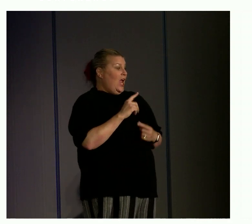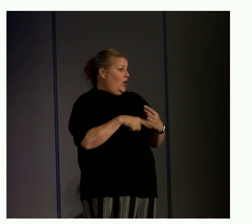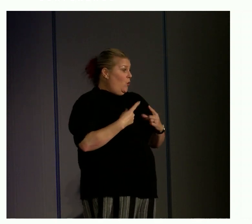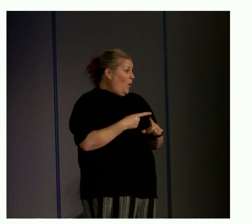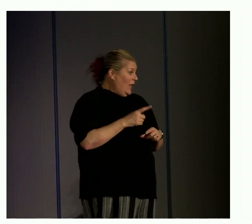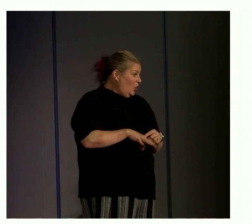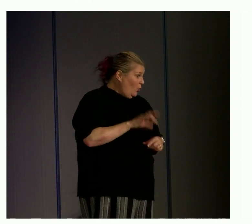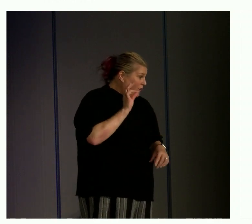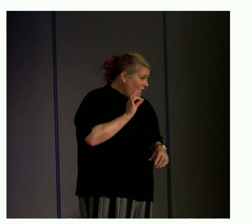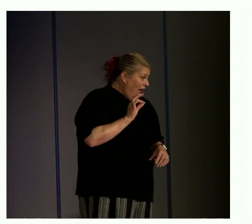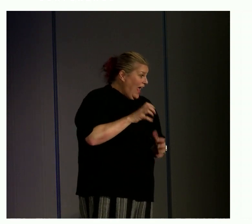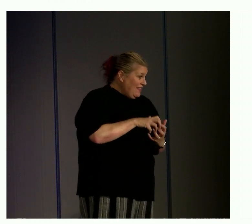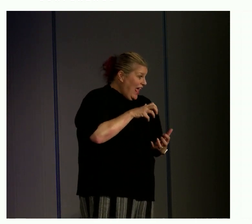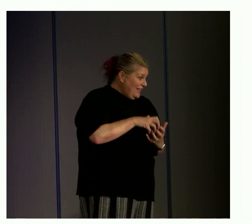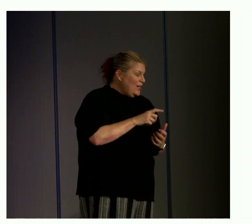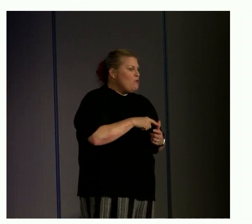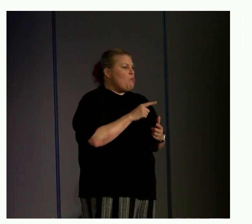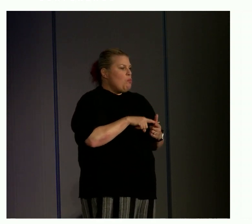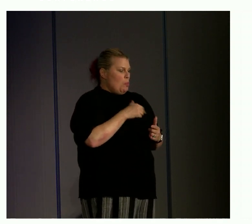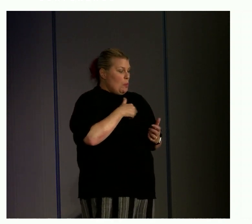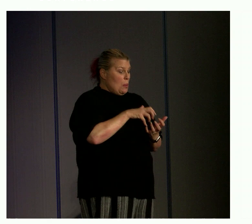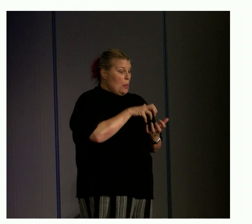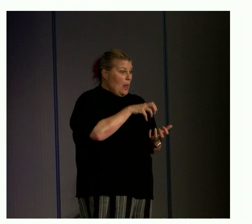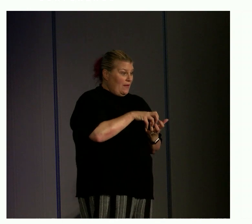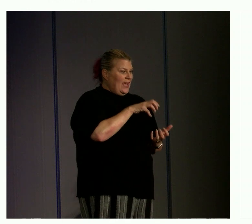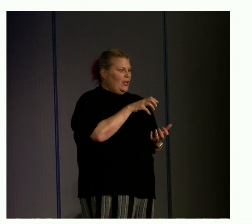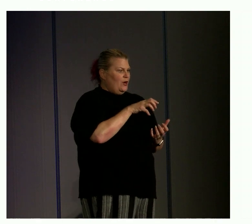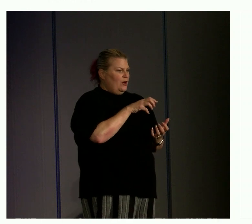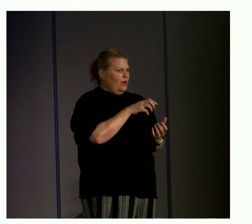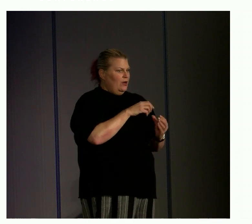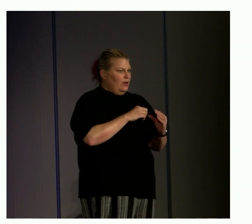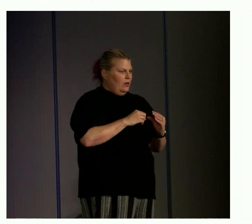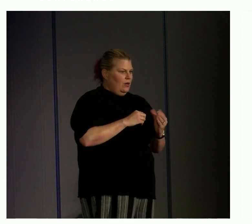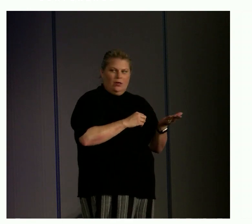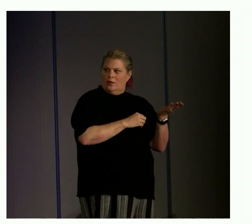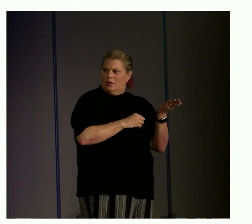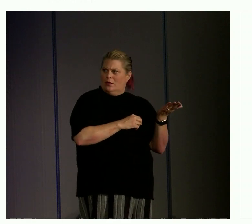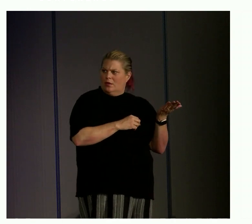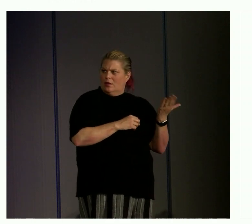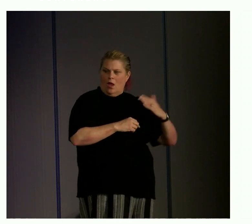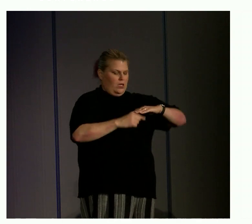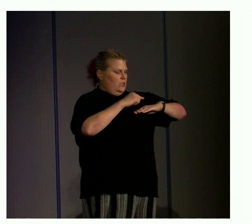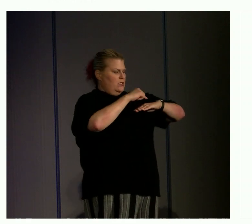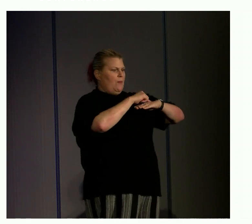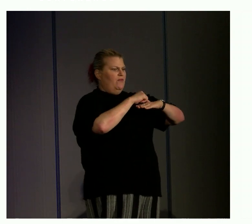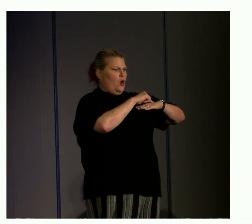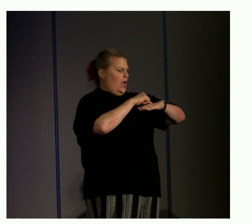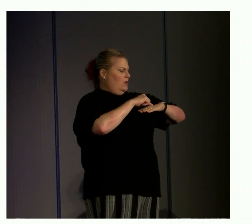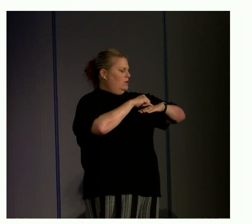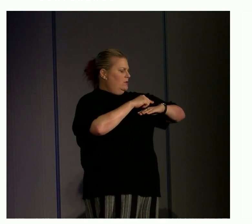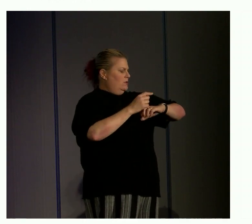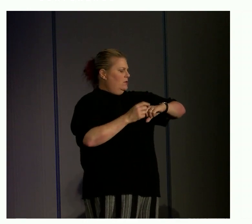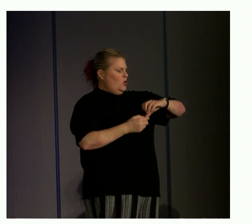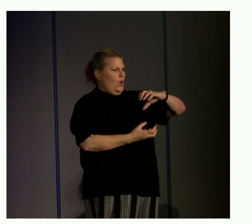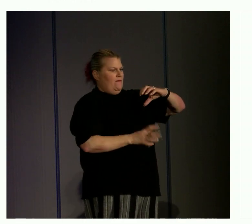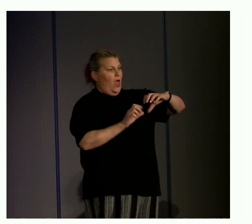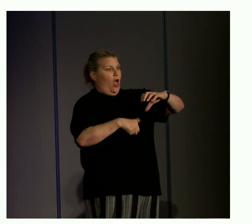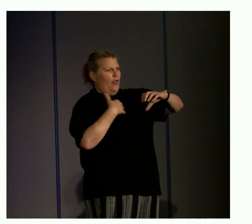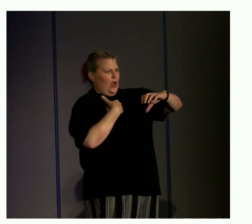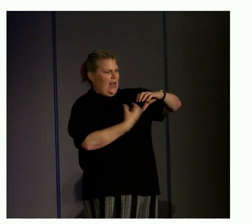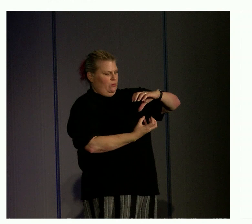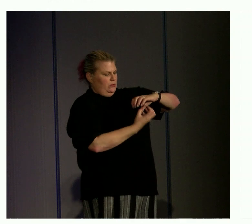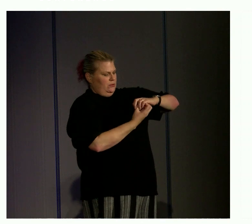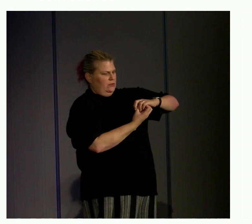will find the alligator, you will place the alligator on top of your hand so that the other animals will